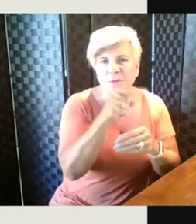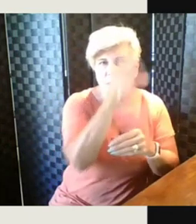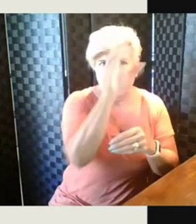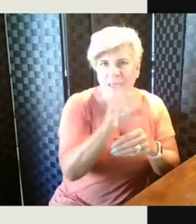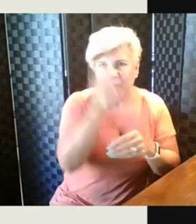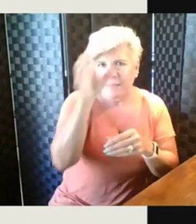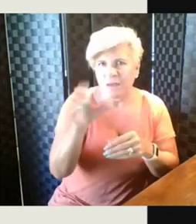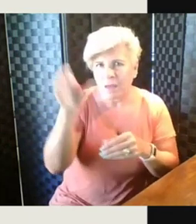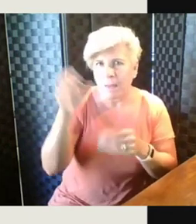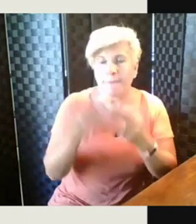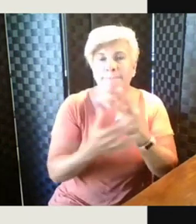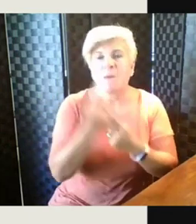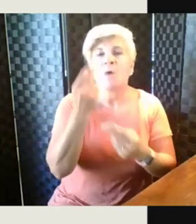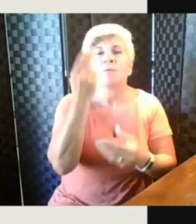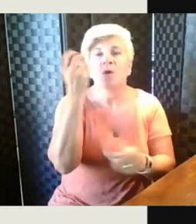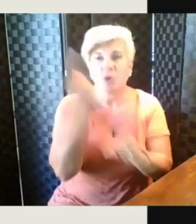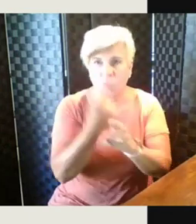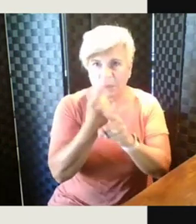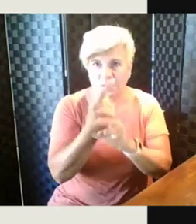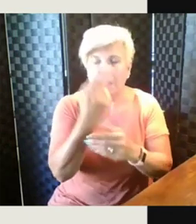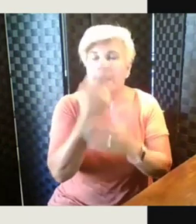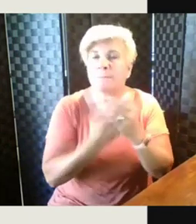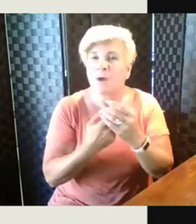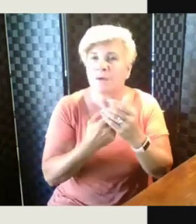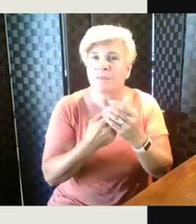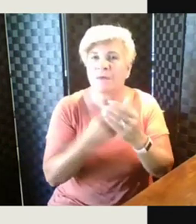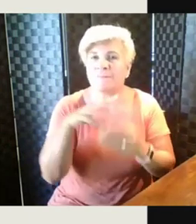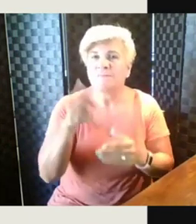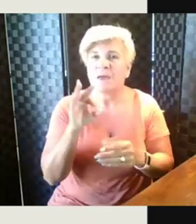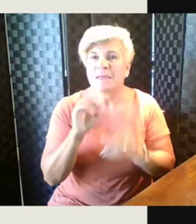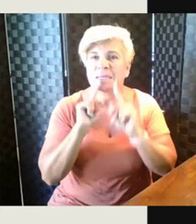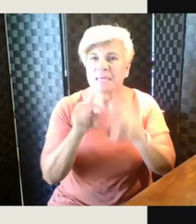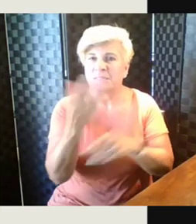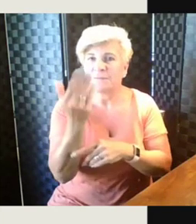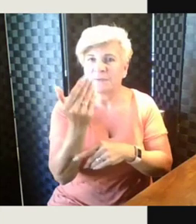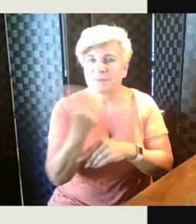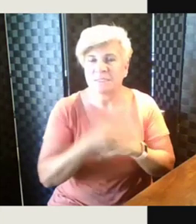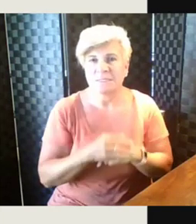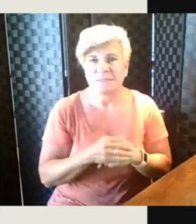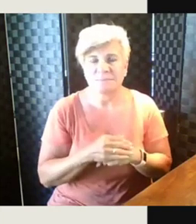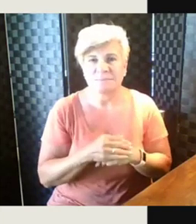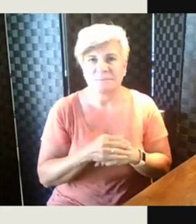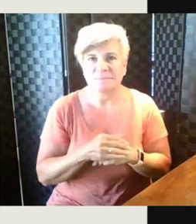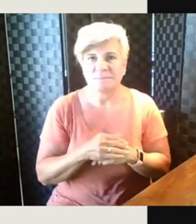correct, and both get 15 as the total number of circles.